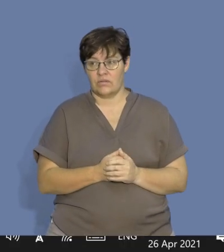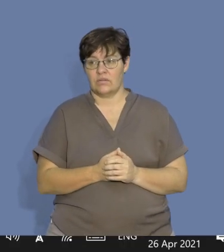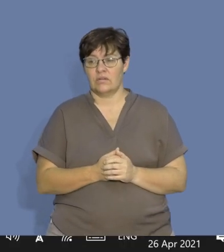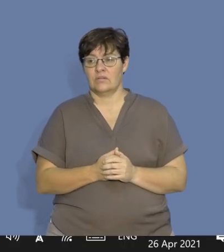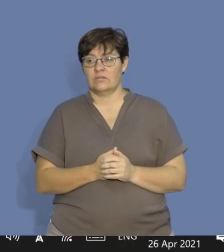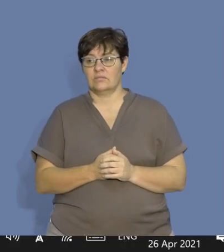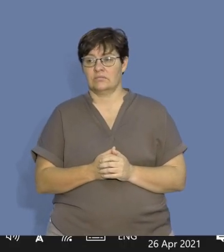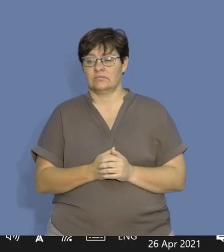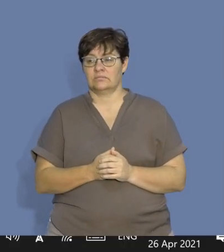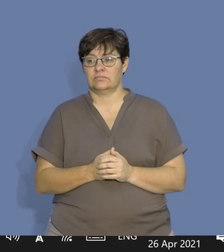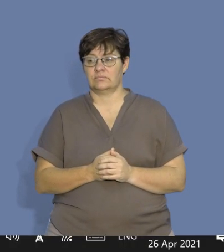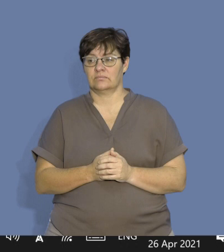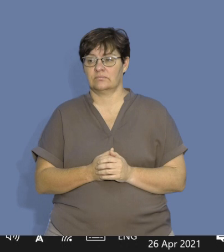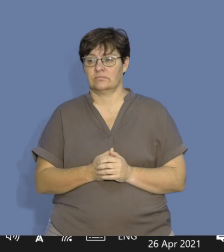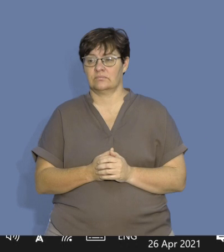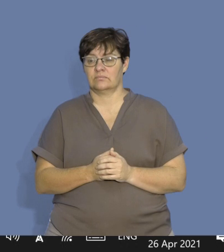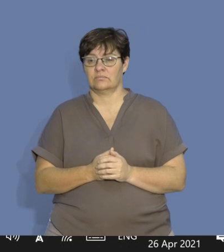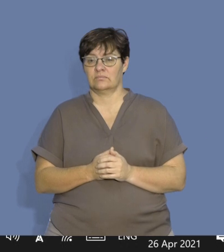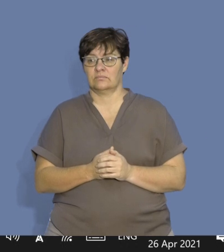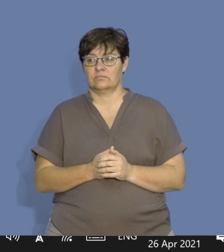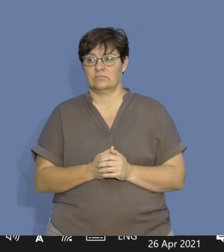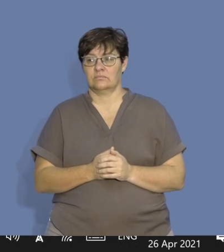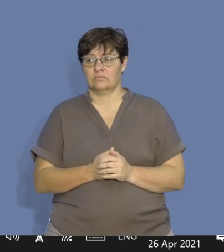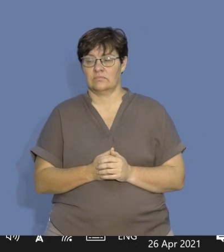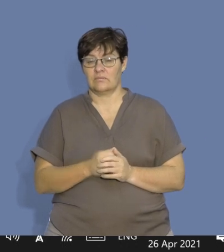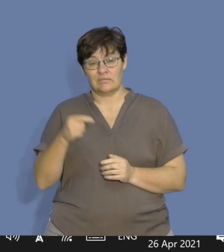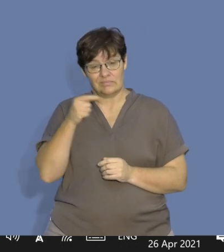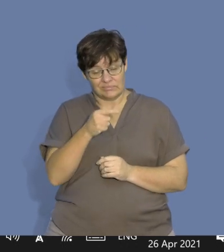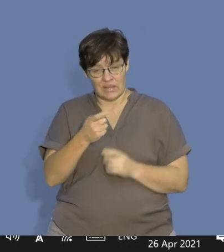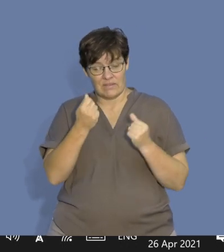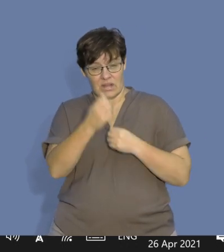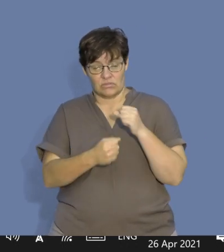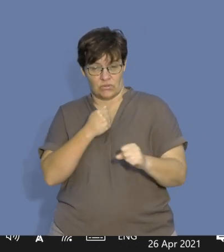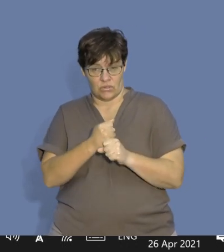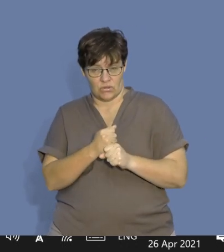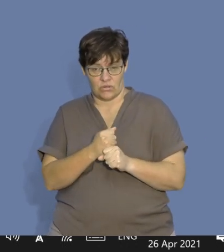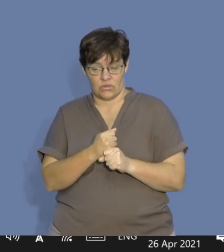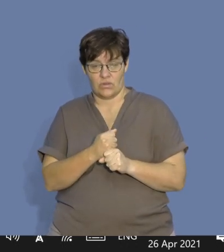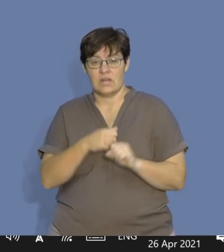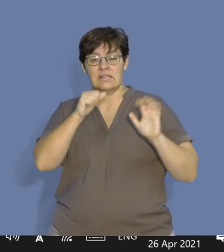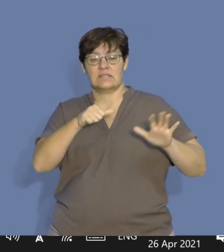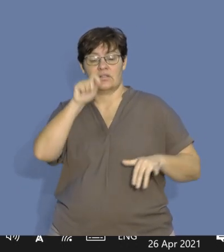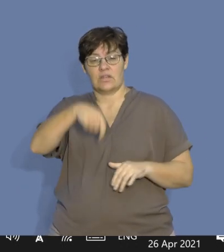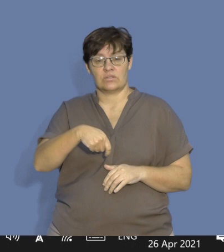quickly grab the calculator, so our expense for this financial year,